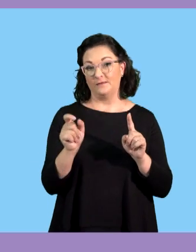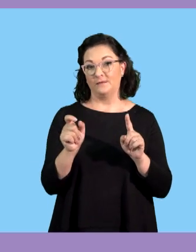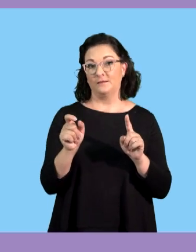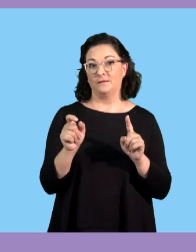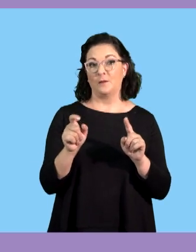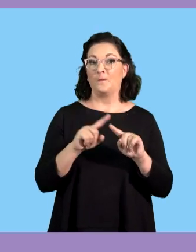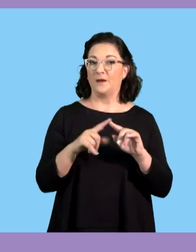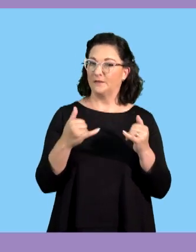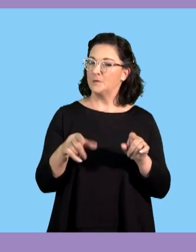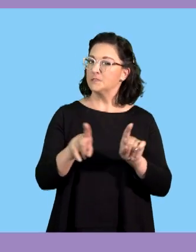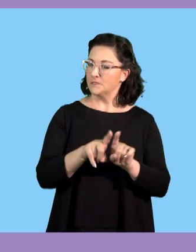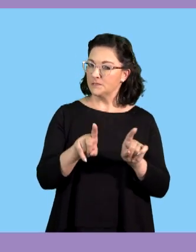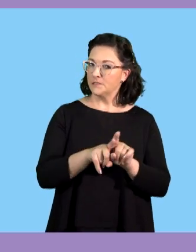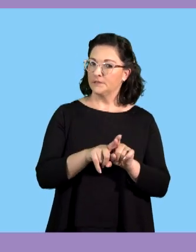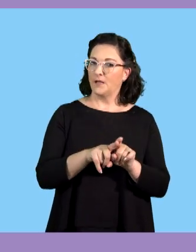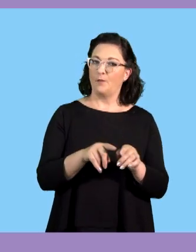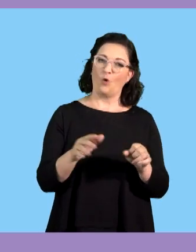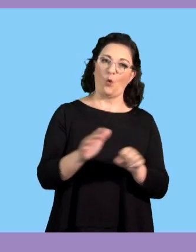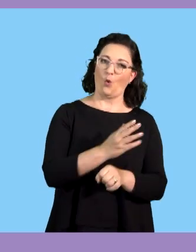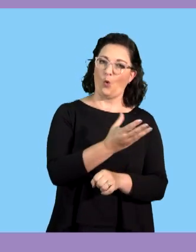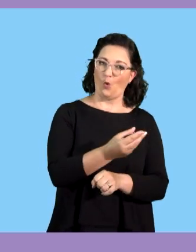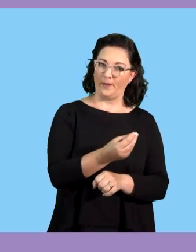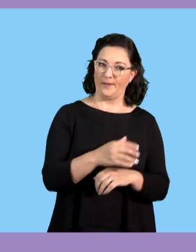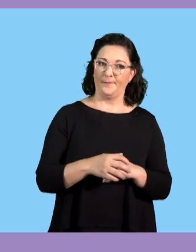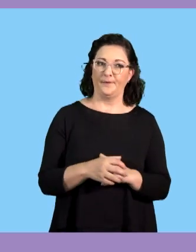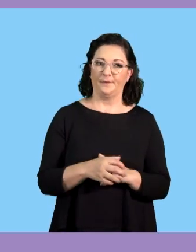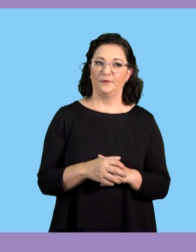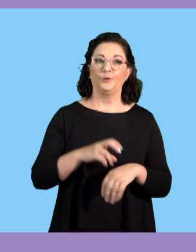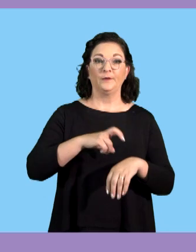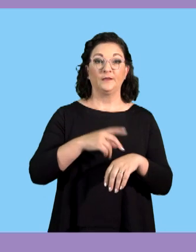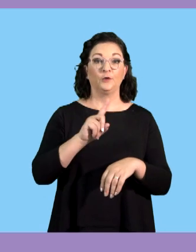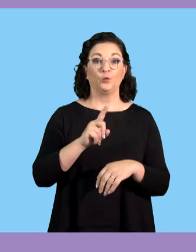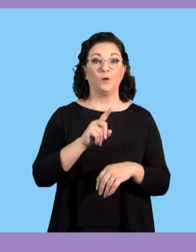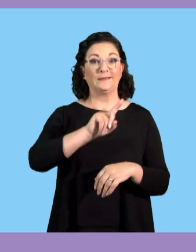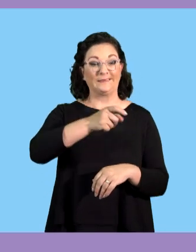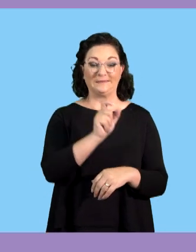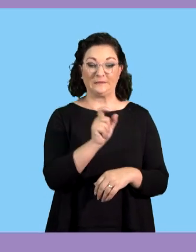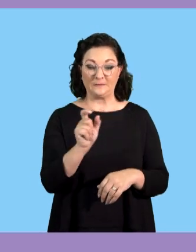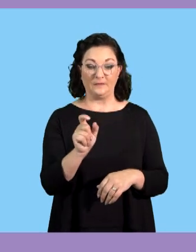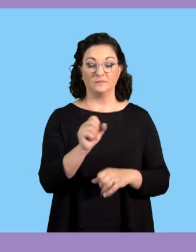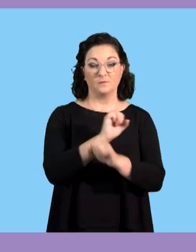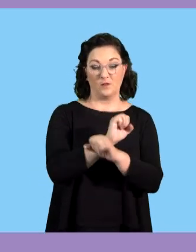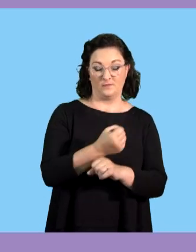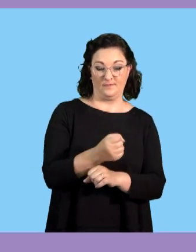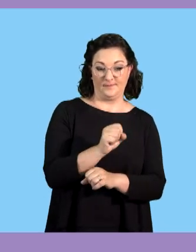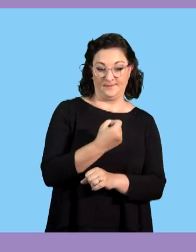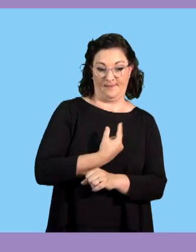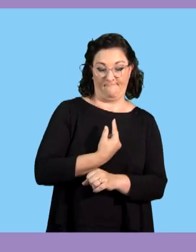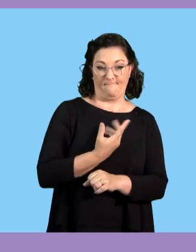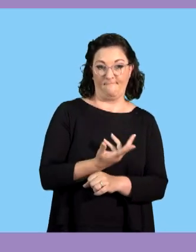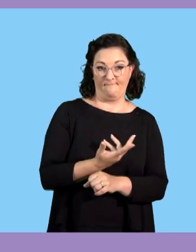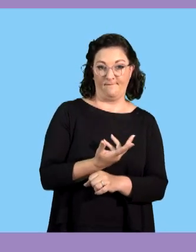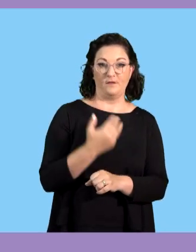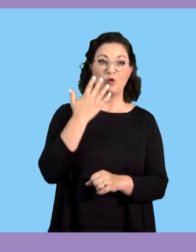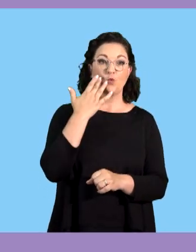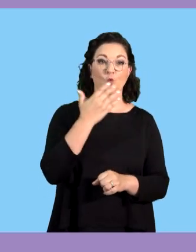squaring or cubing a whole number. We multiply the decimal fractions by itself once